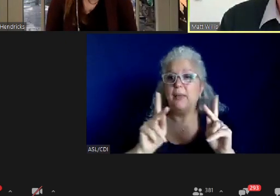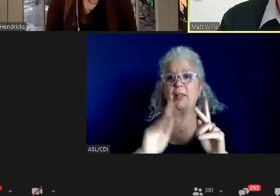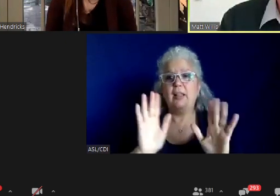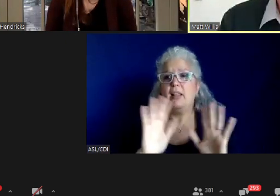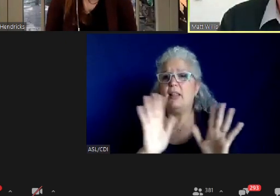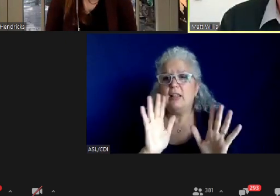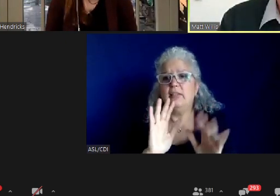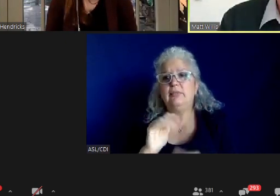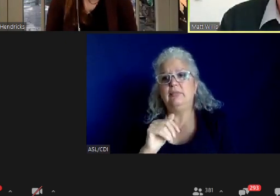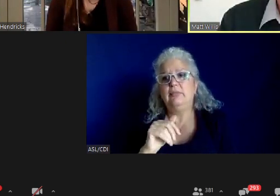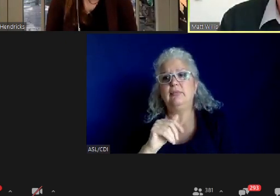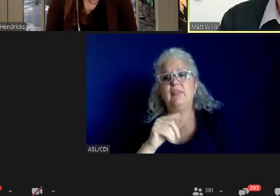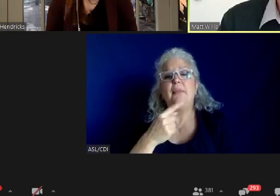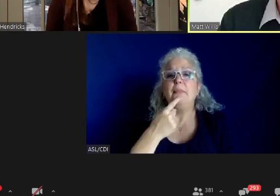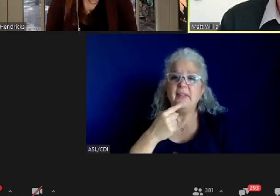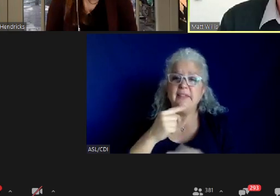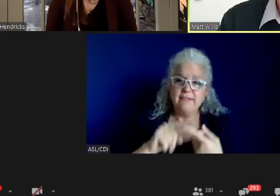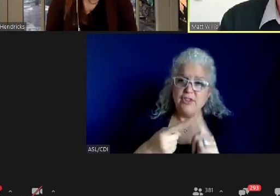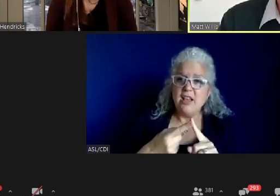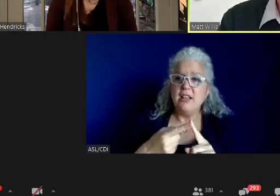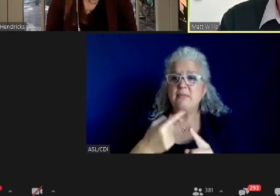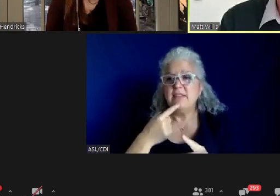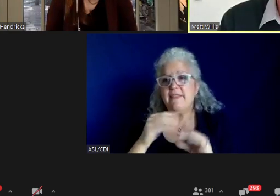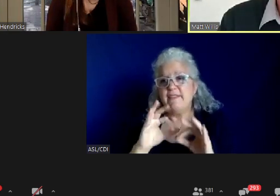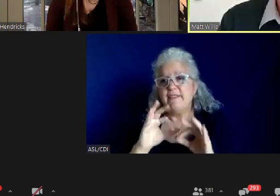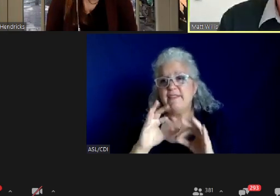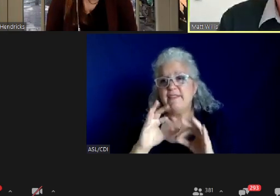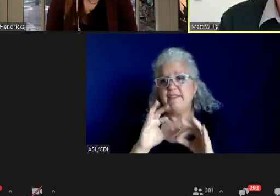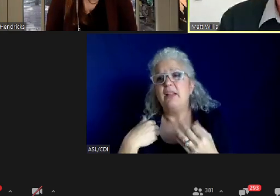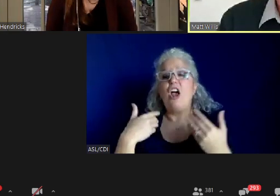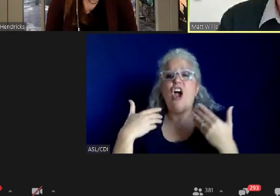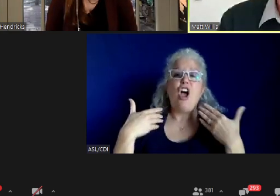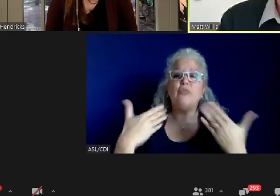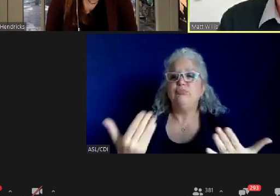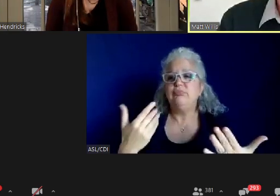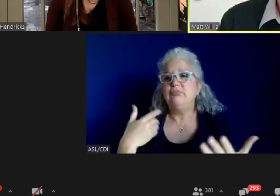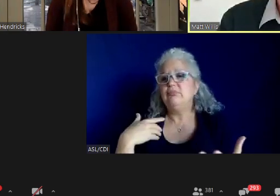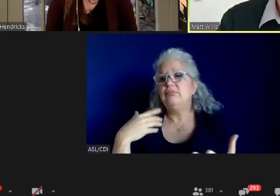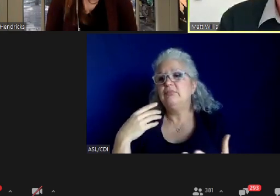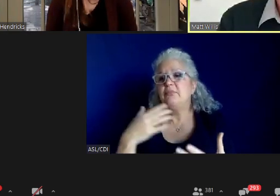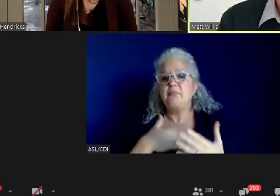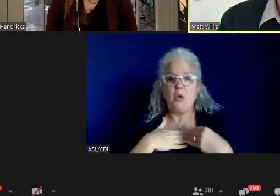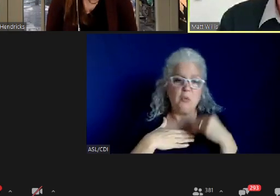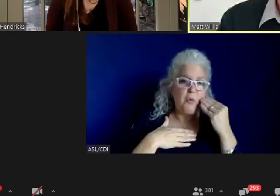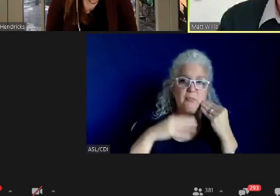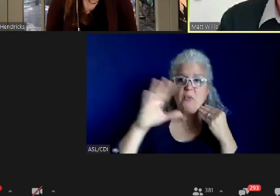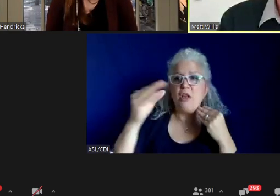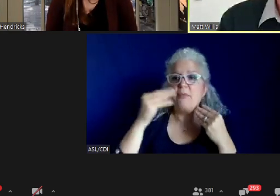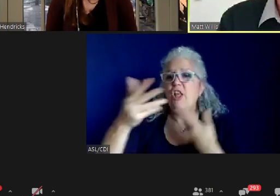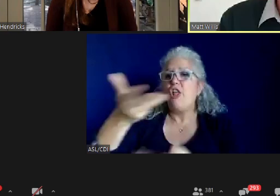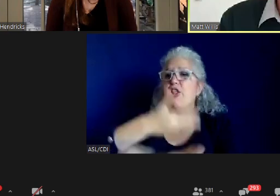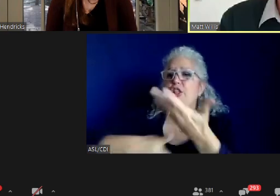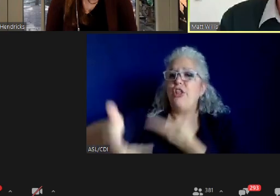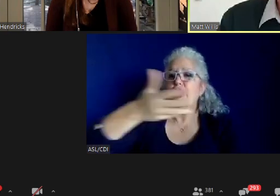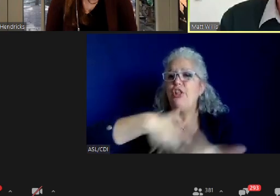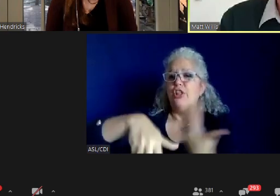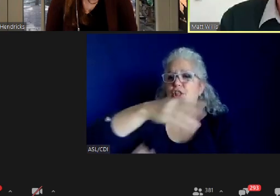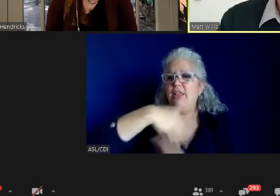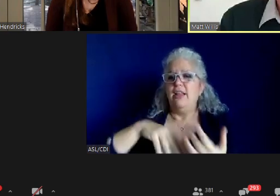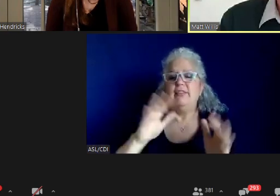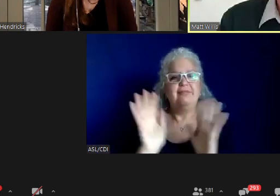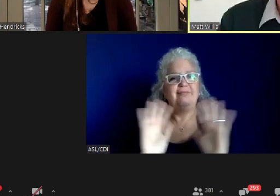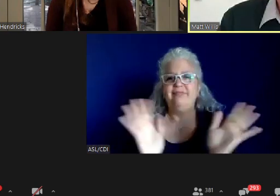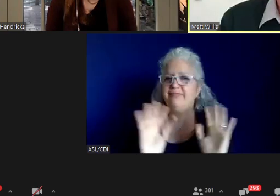their relatives, and getting together indoors socially across households, and it is hurting us. And so that's, I think, an